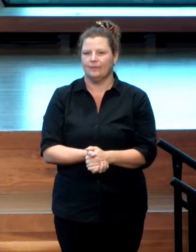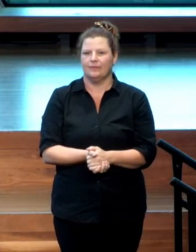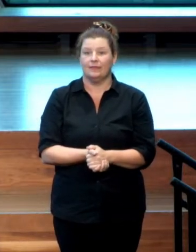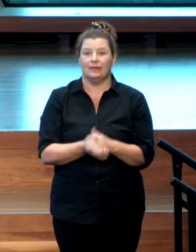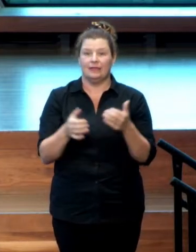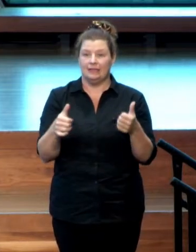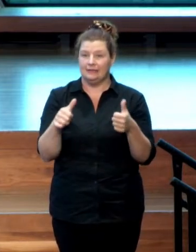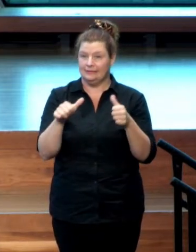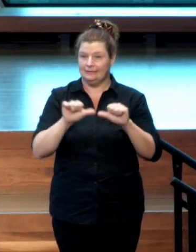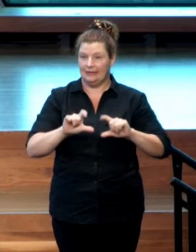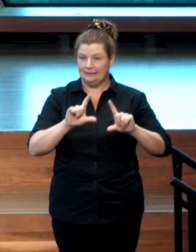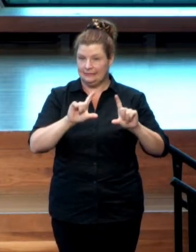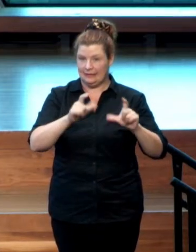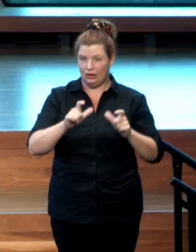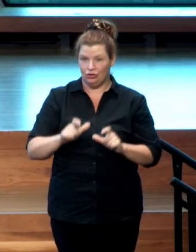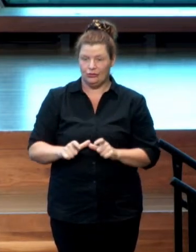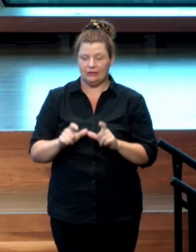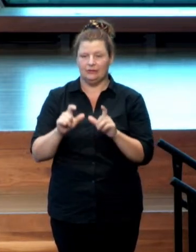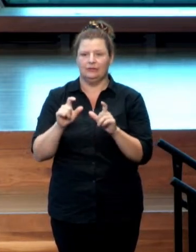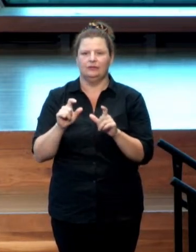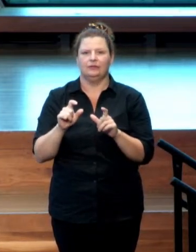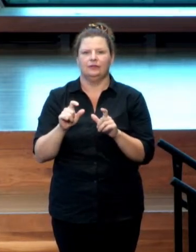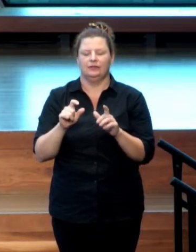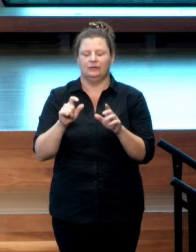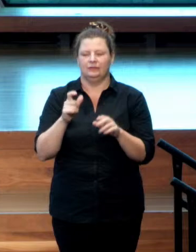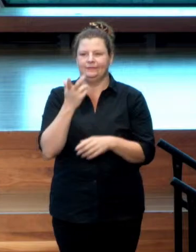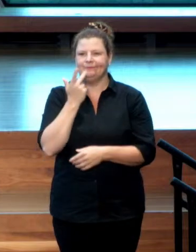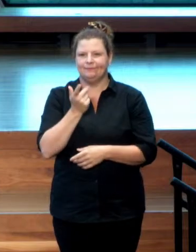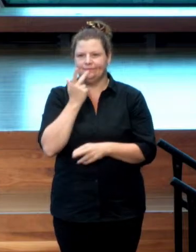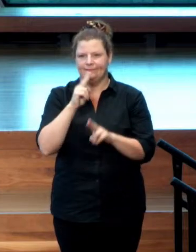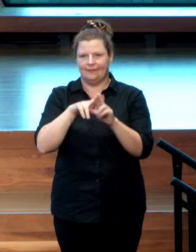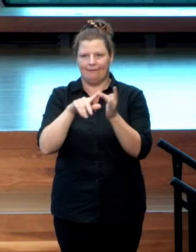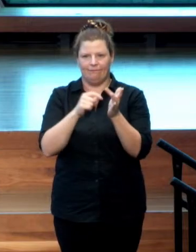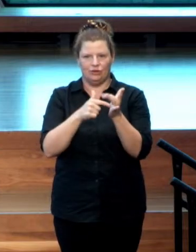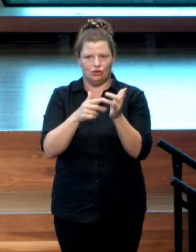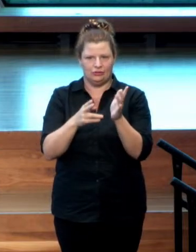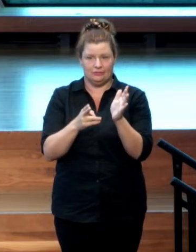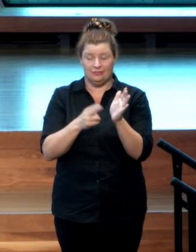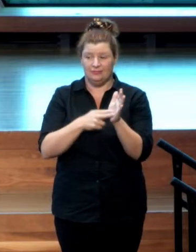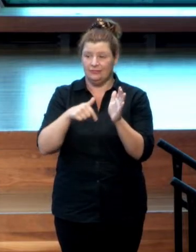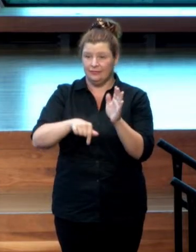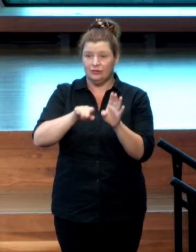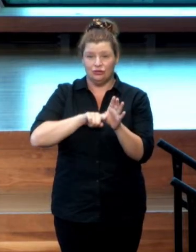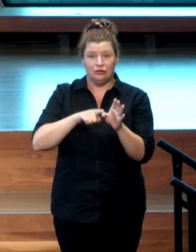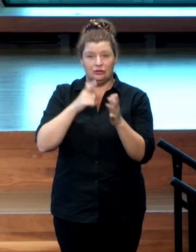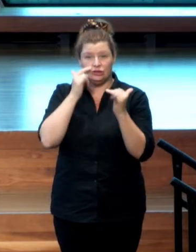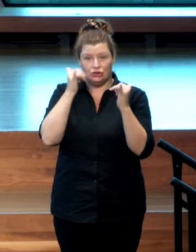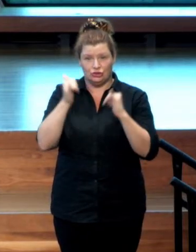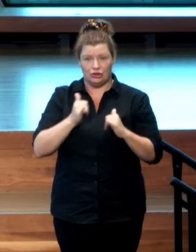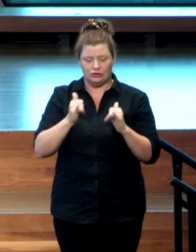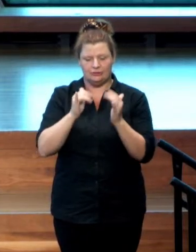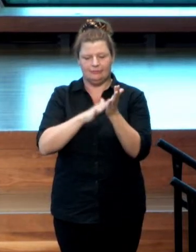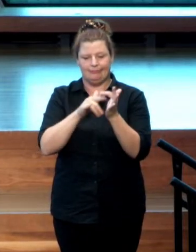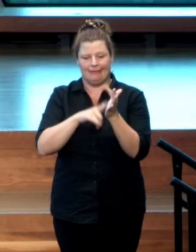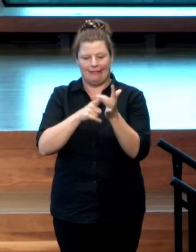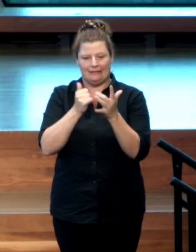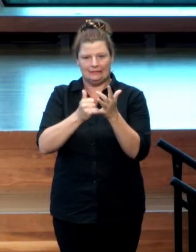Our next category is the prize for fiction. This year, the judges were Melissa